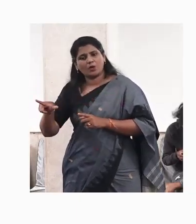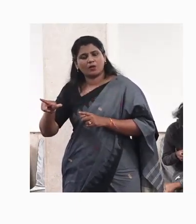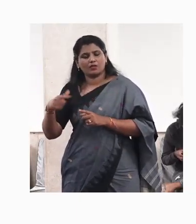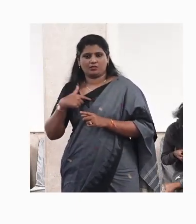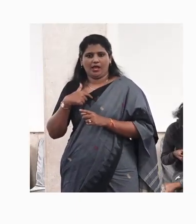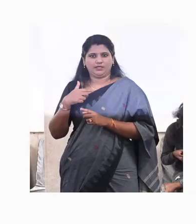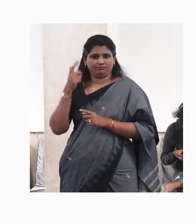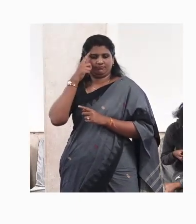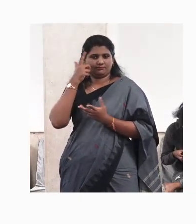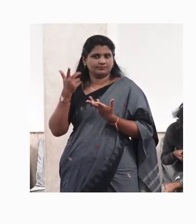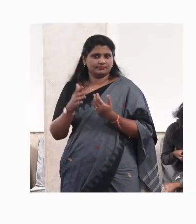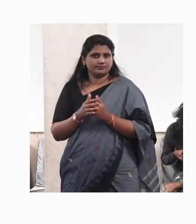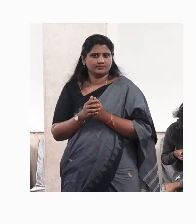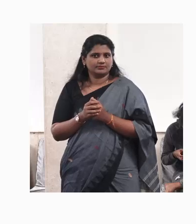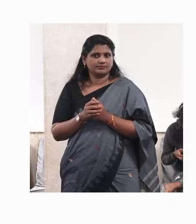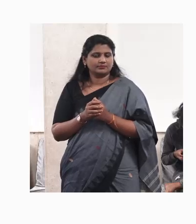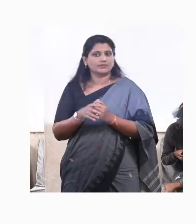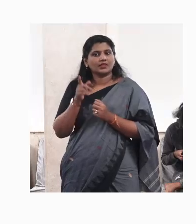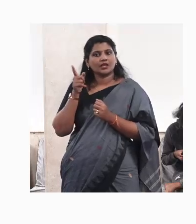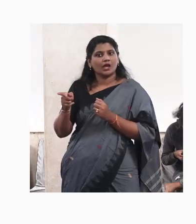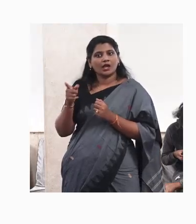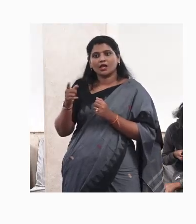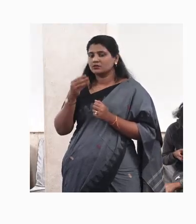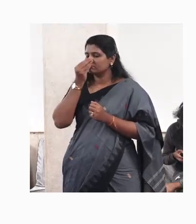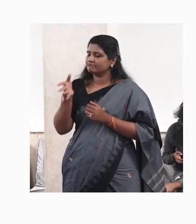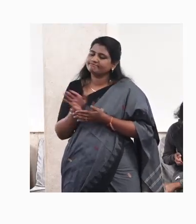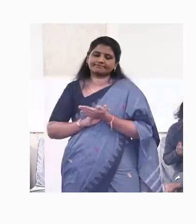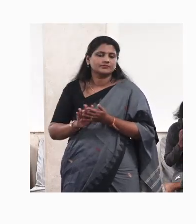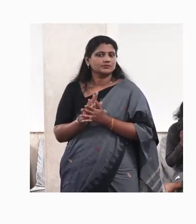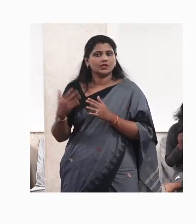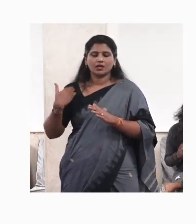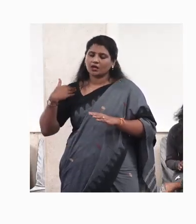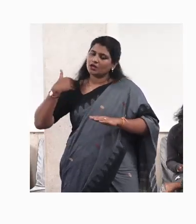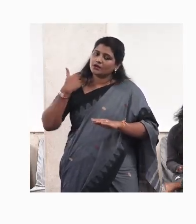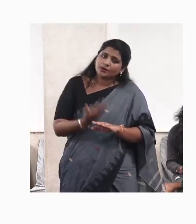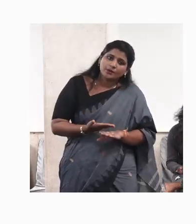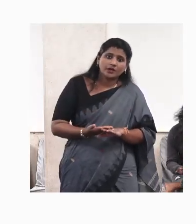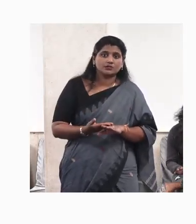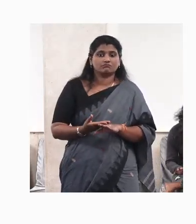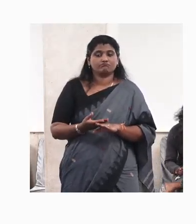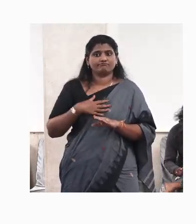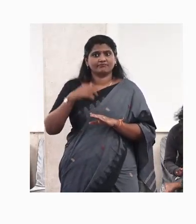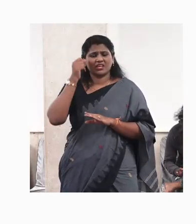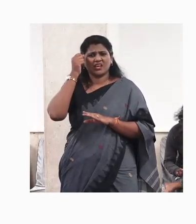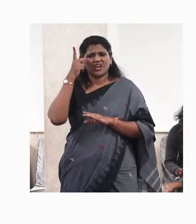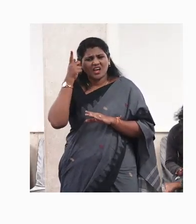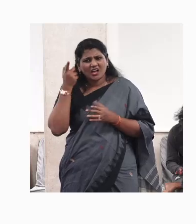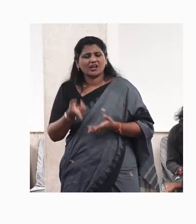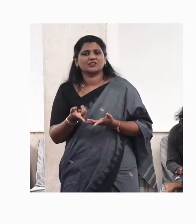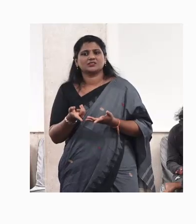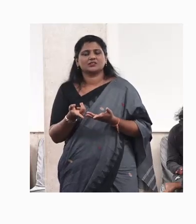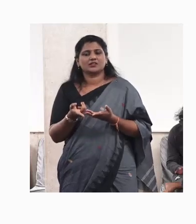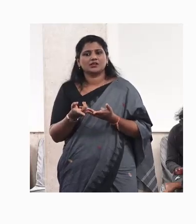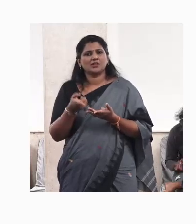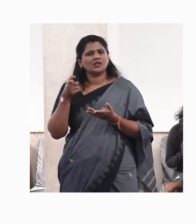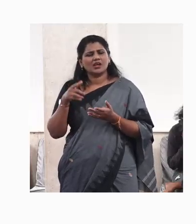that it was not easy, and it took a while to really understand,